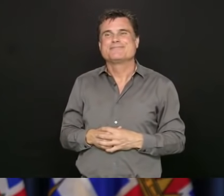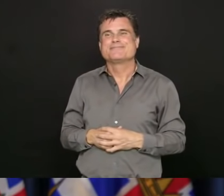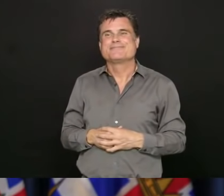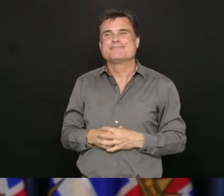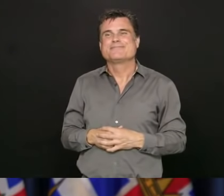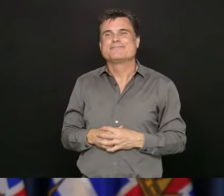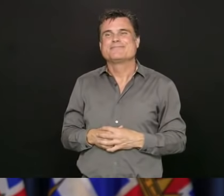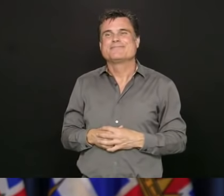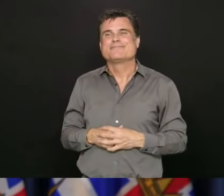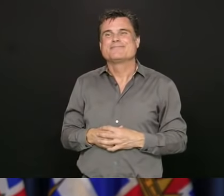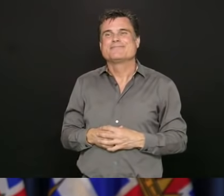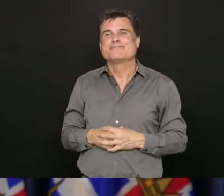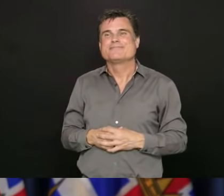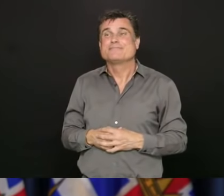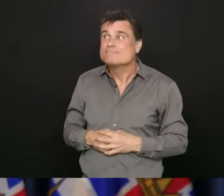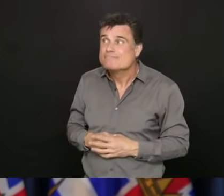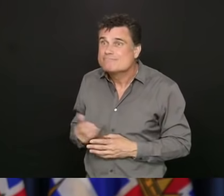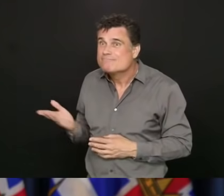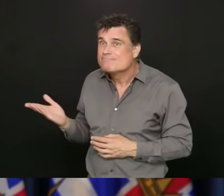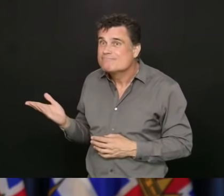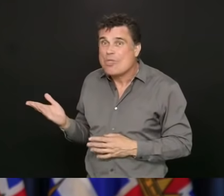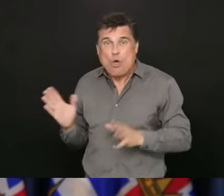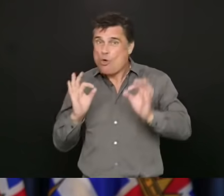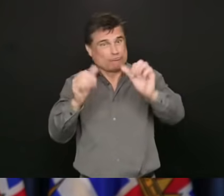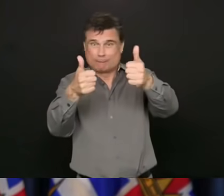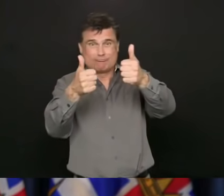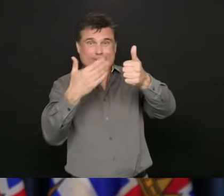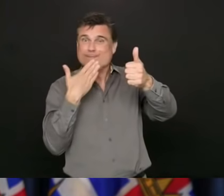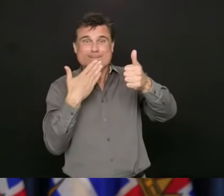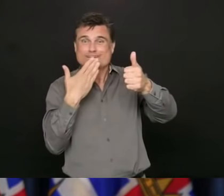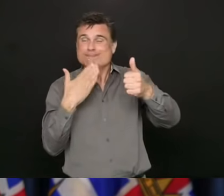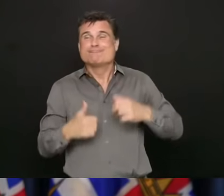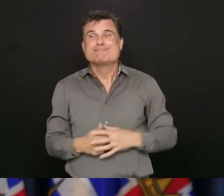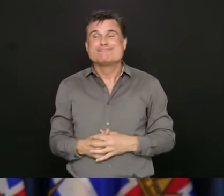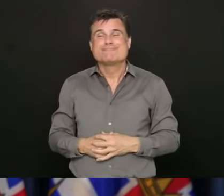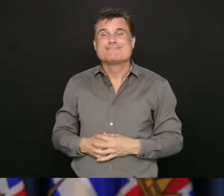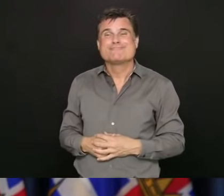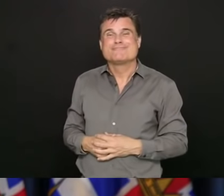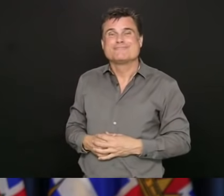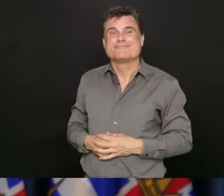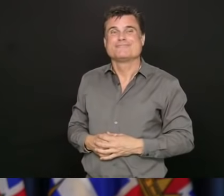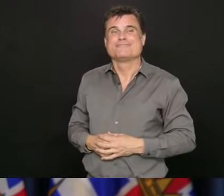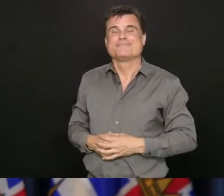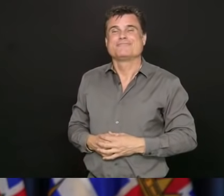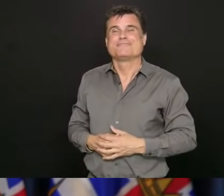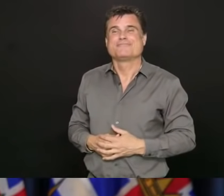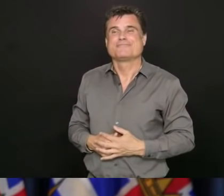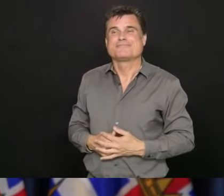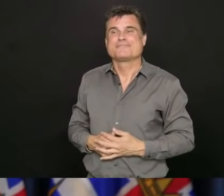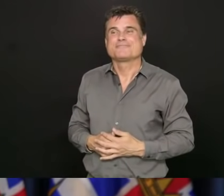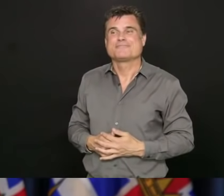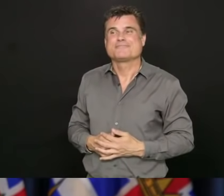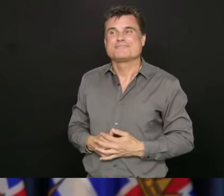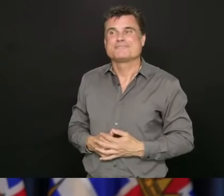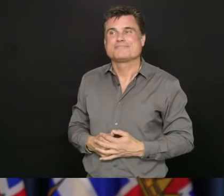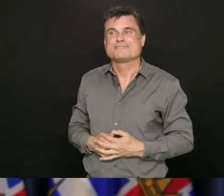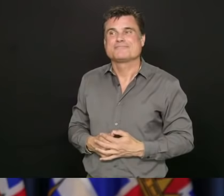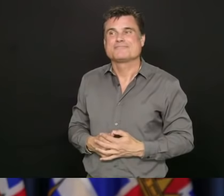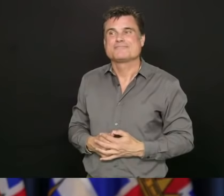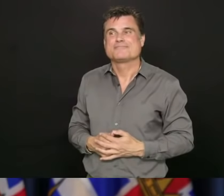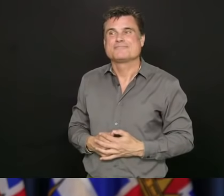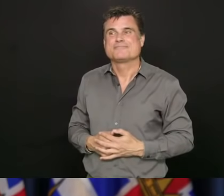Are you there? You bet. Yeah, you mentioned, obviously people are the